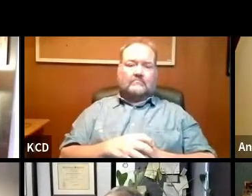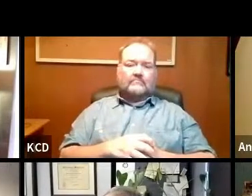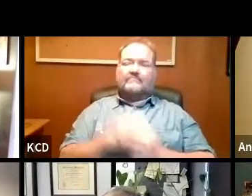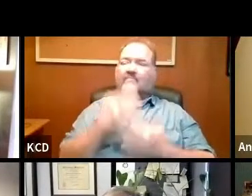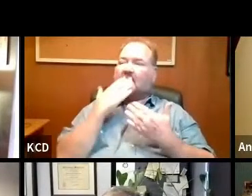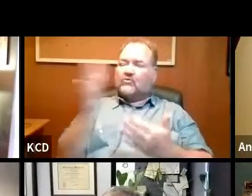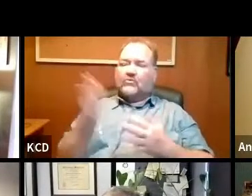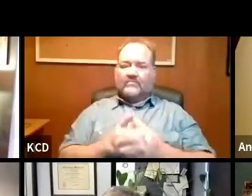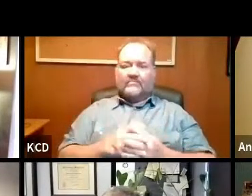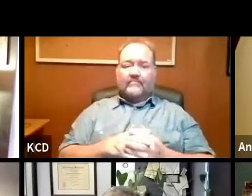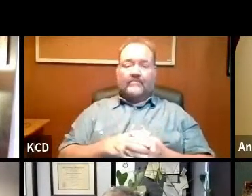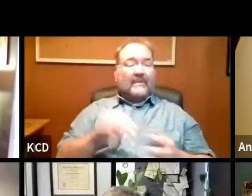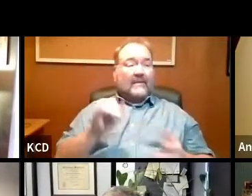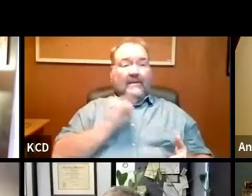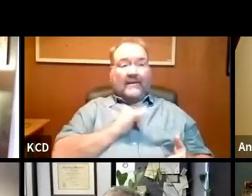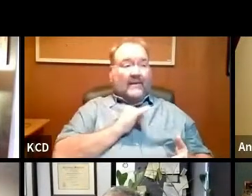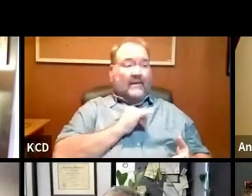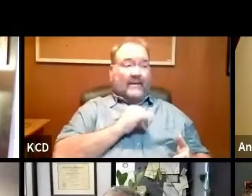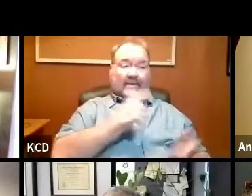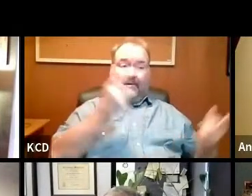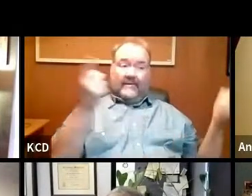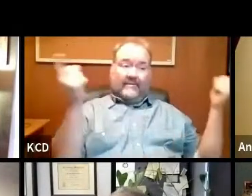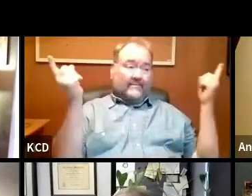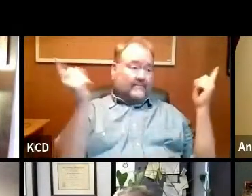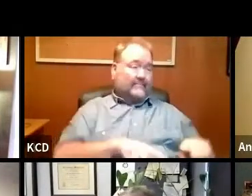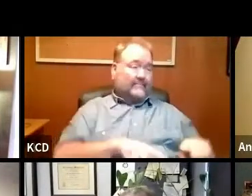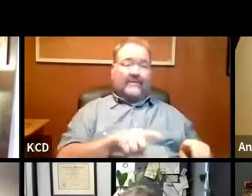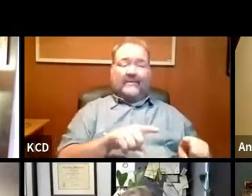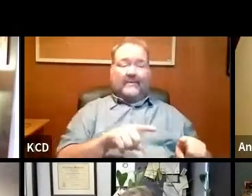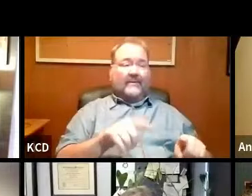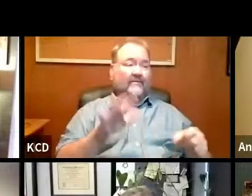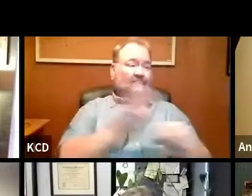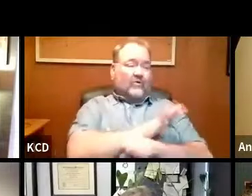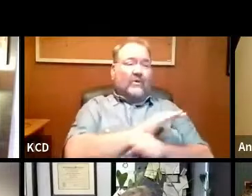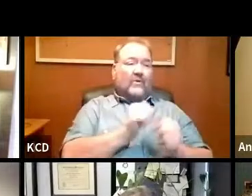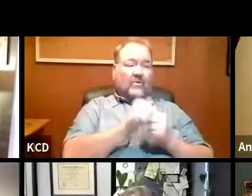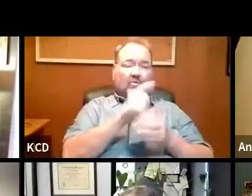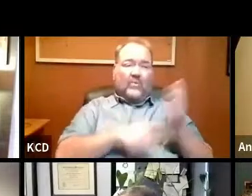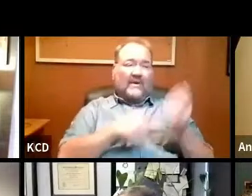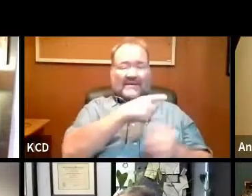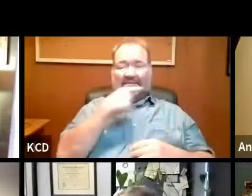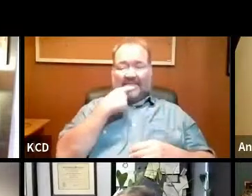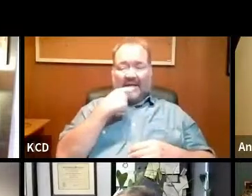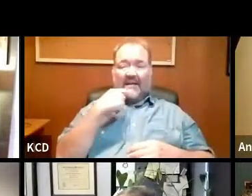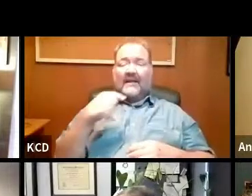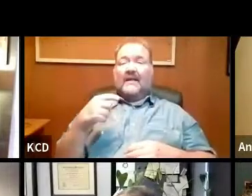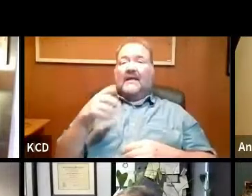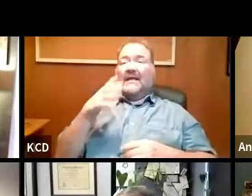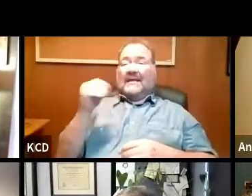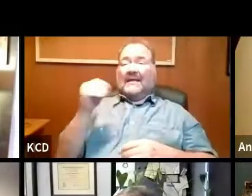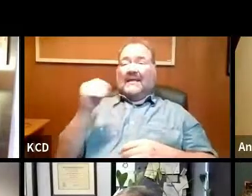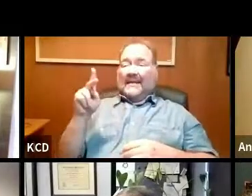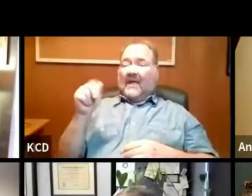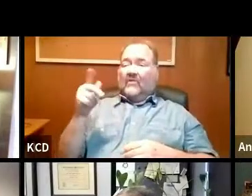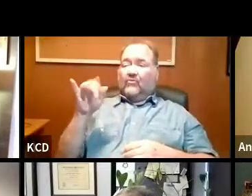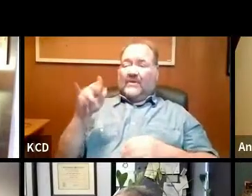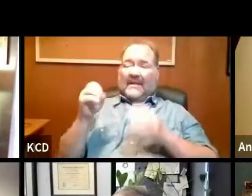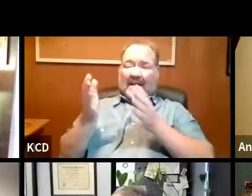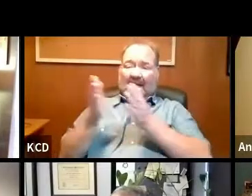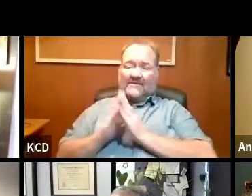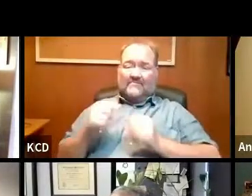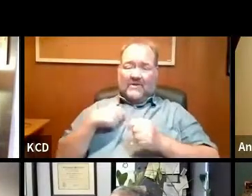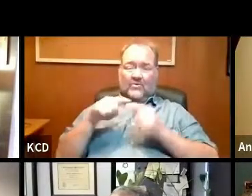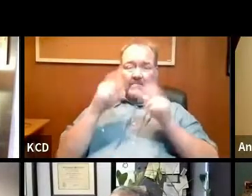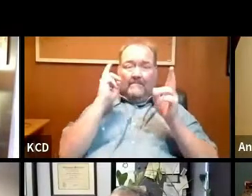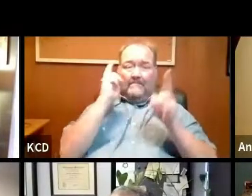Thank you. I totally agree with everything Dr. Shamiya just said. The other thing that Catherine asked me to just mention is they're working